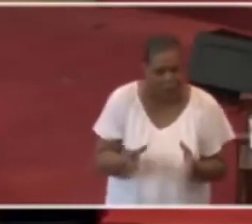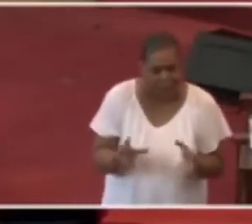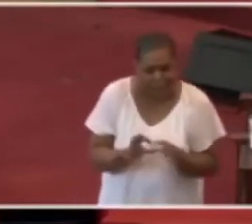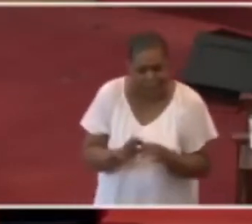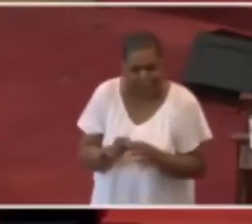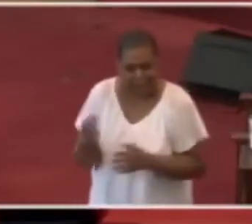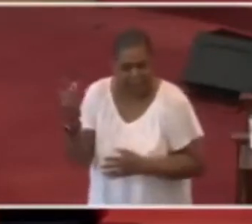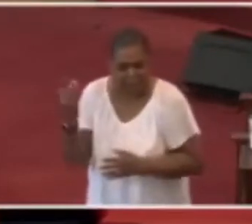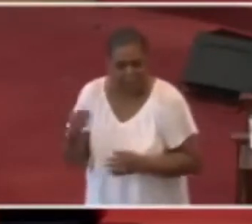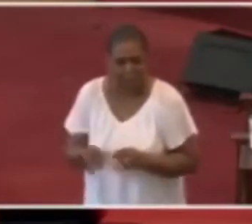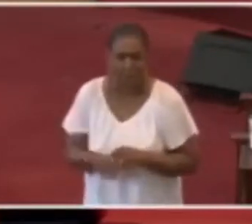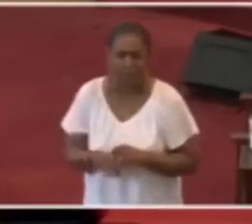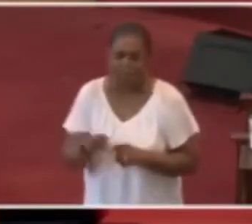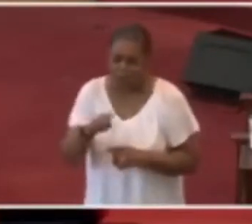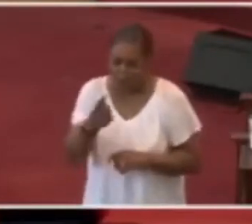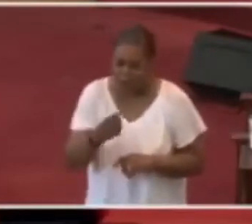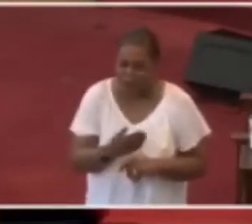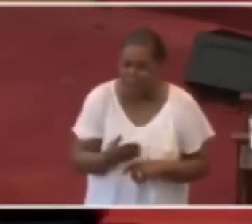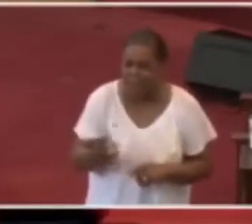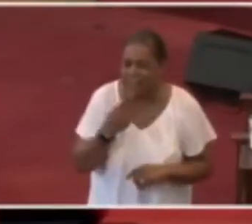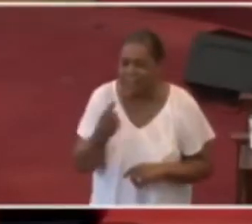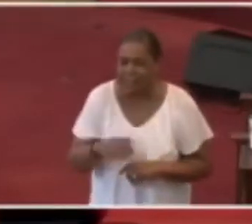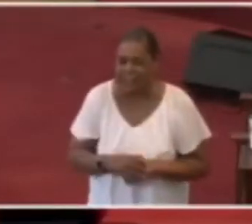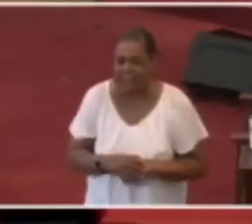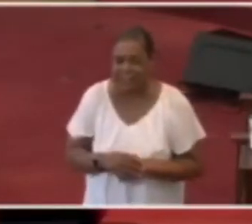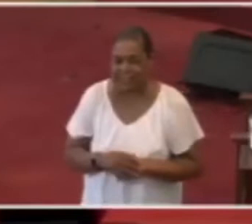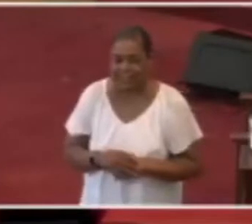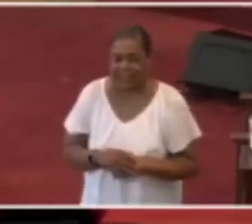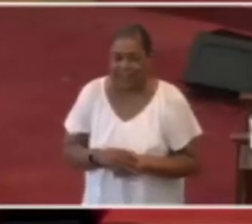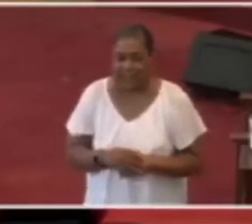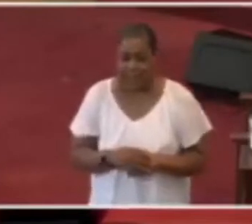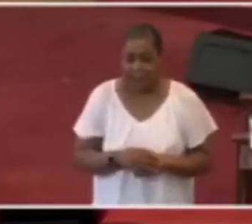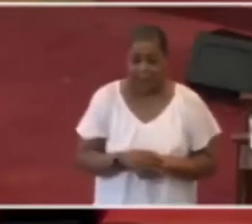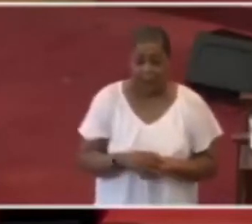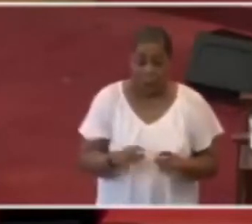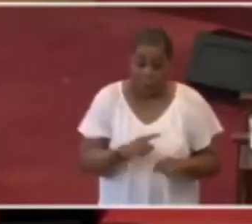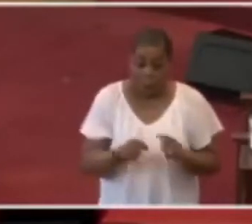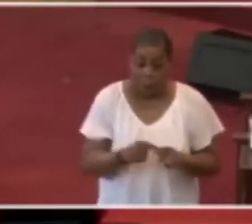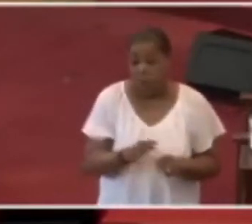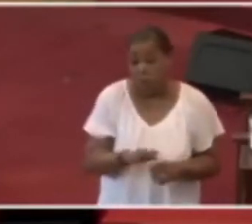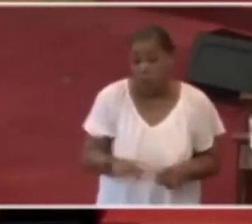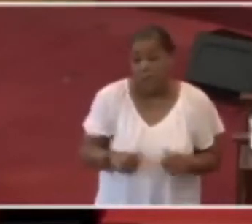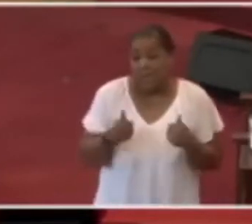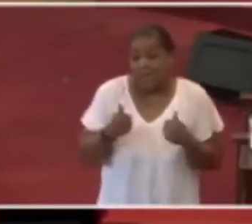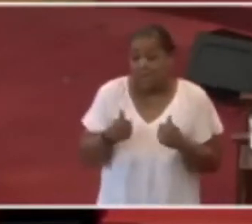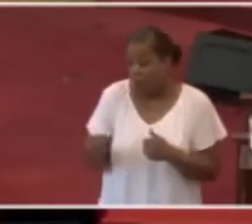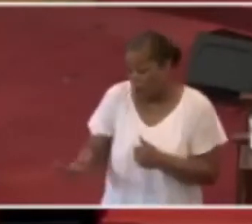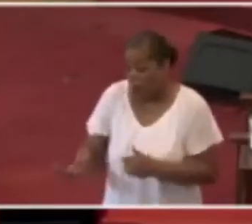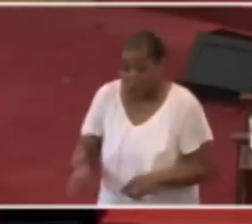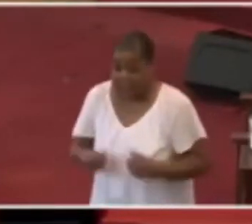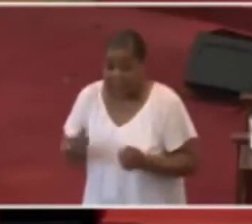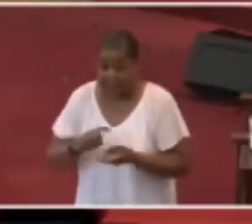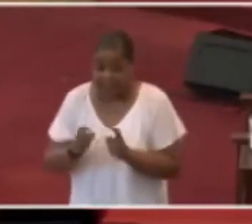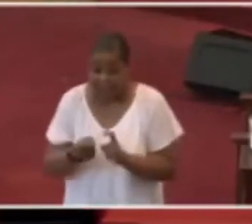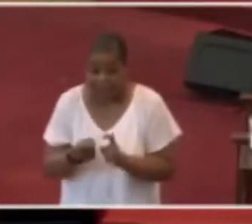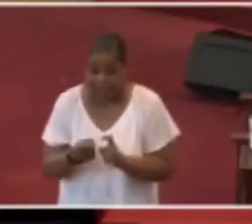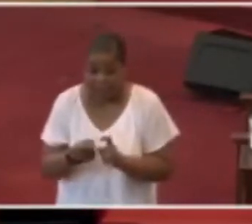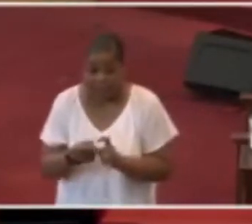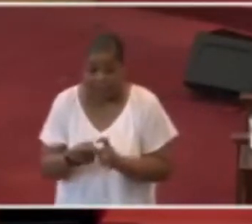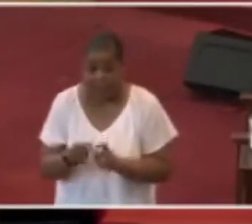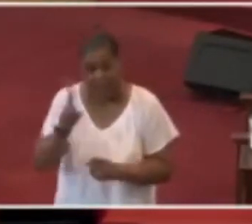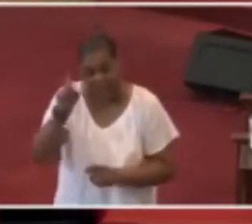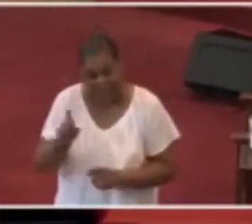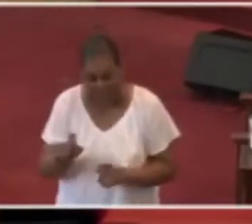first sentence of the next page says, the day life took a right turn. How the rest of her life had